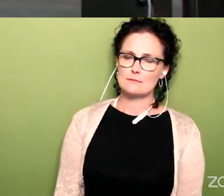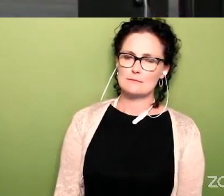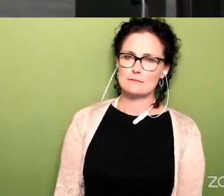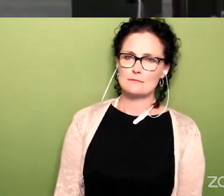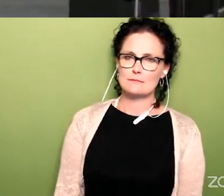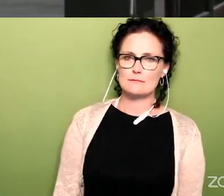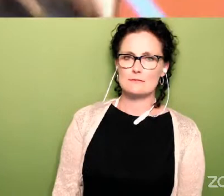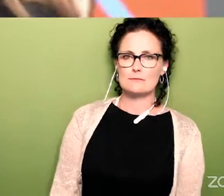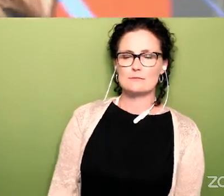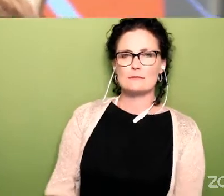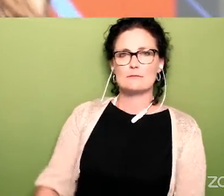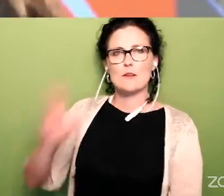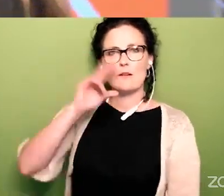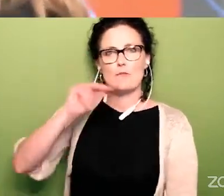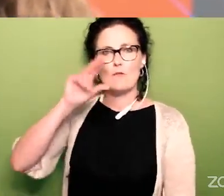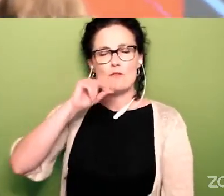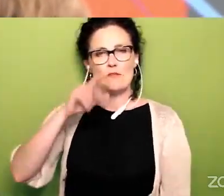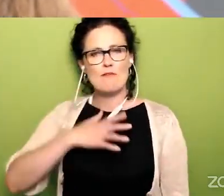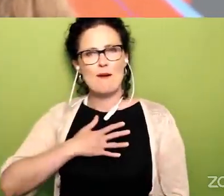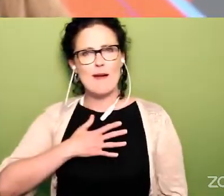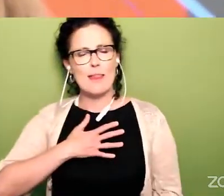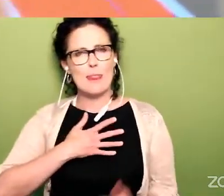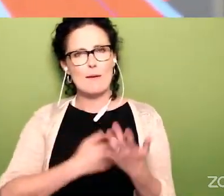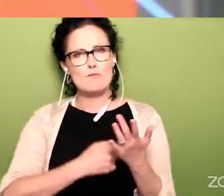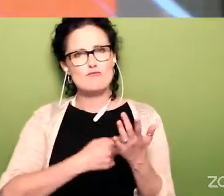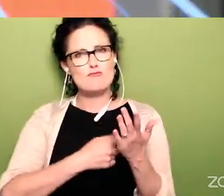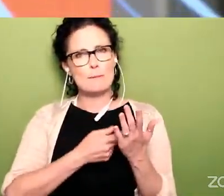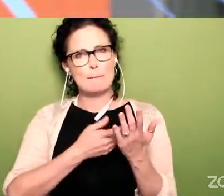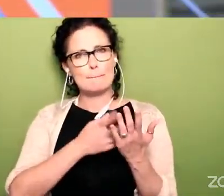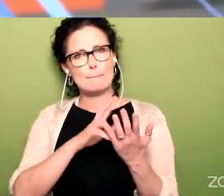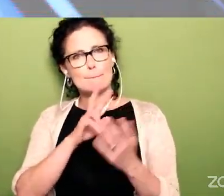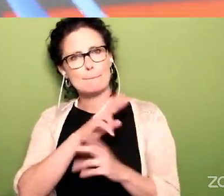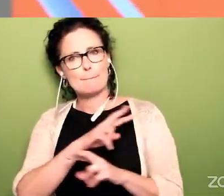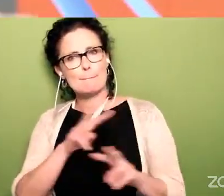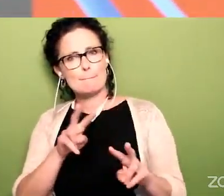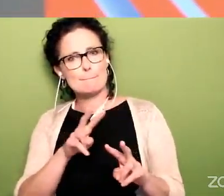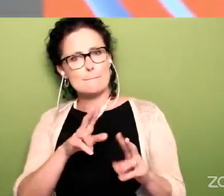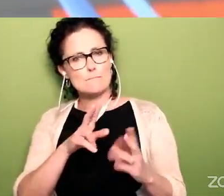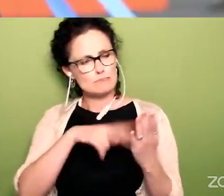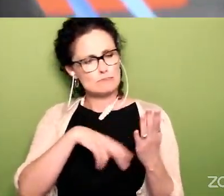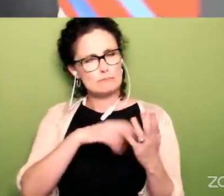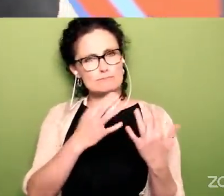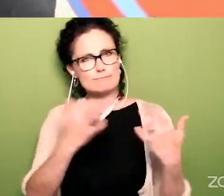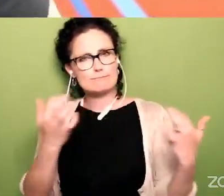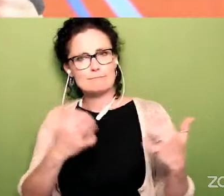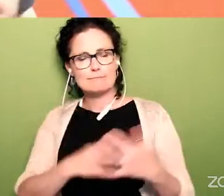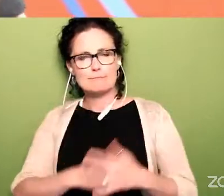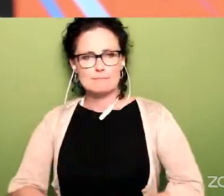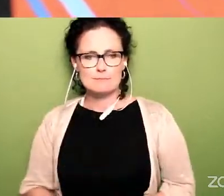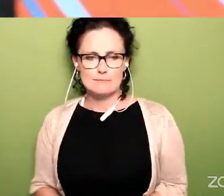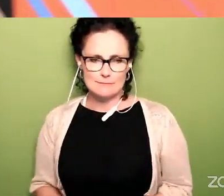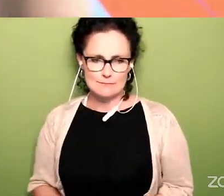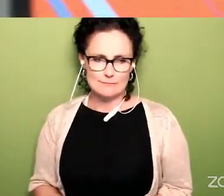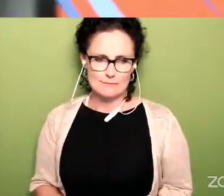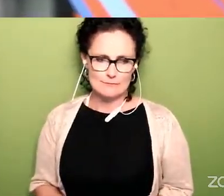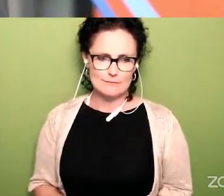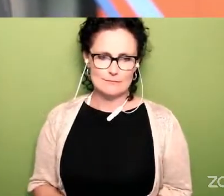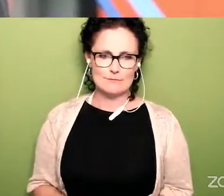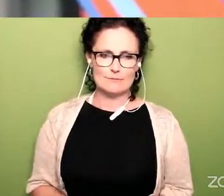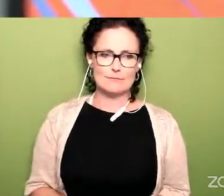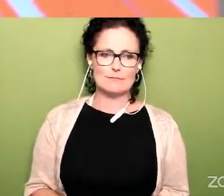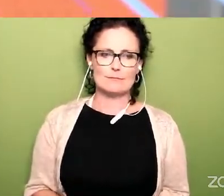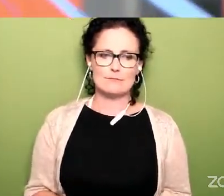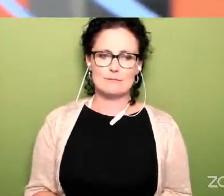uses her favourite pen, especially on a sad or bad day, I'm assuming. It may make a day like that. Prayer to Rahim,